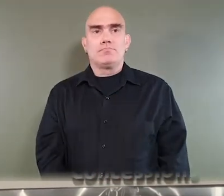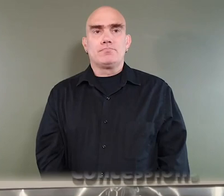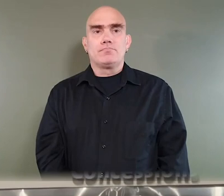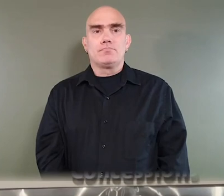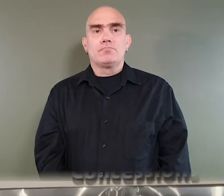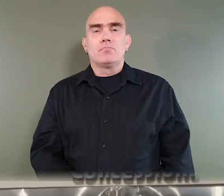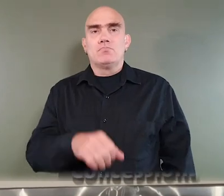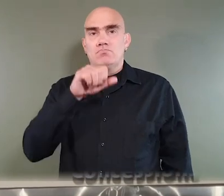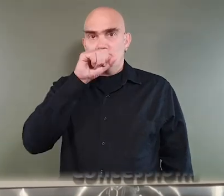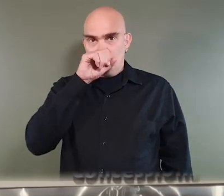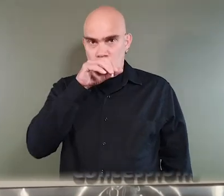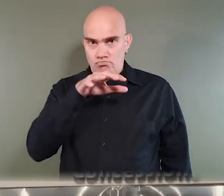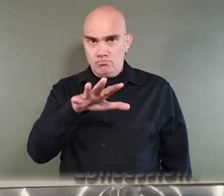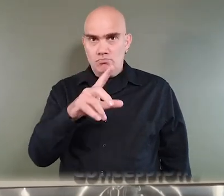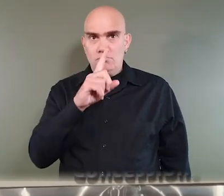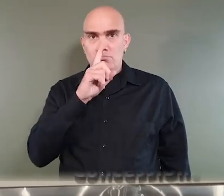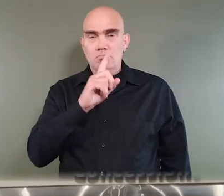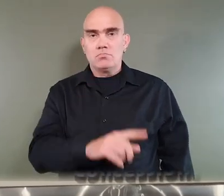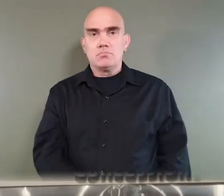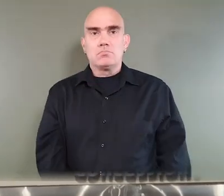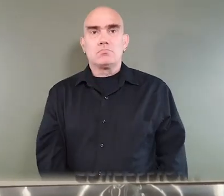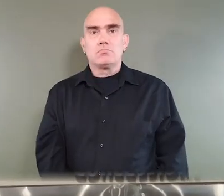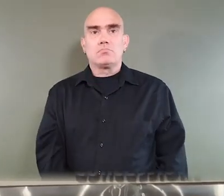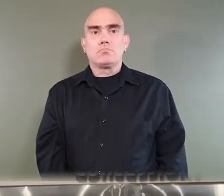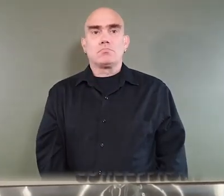Exhale out through the nose.